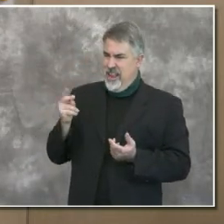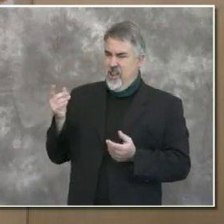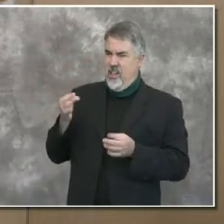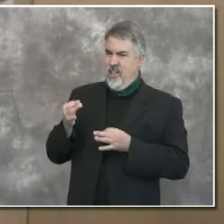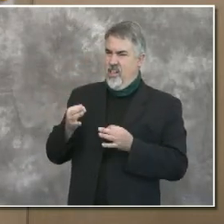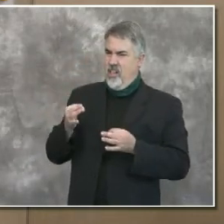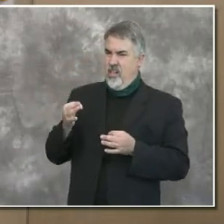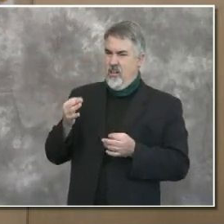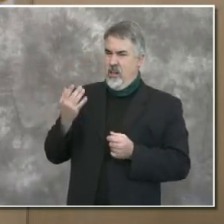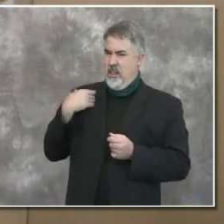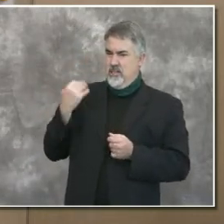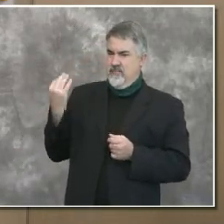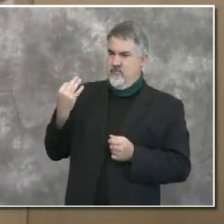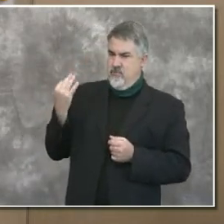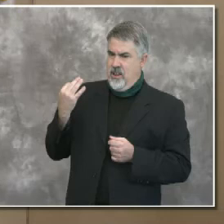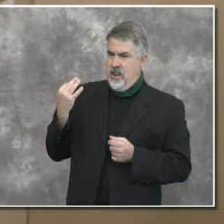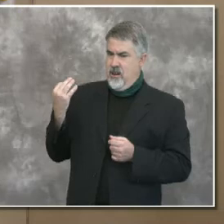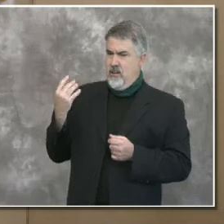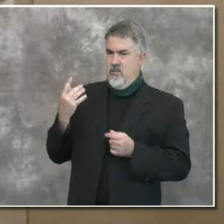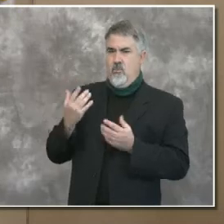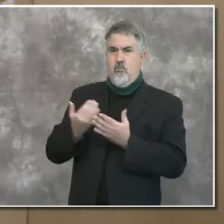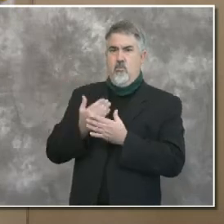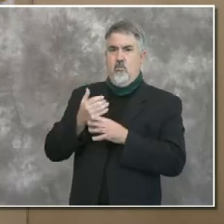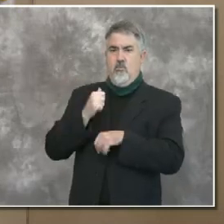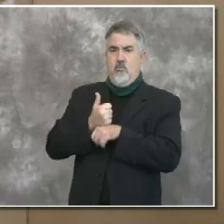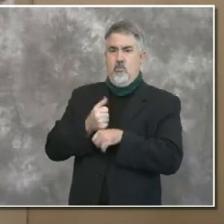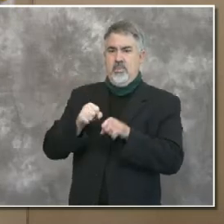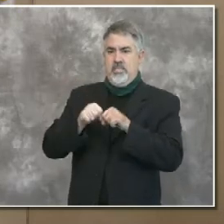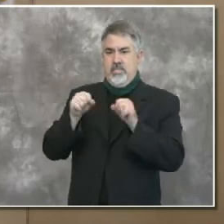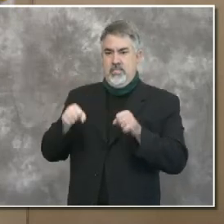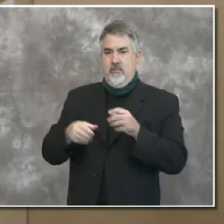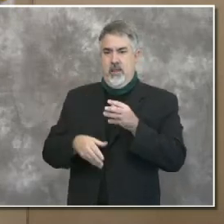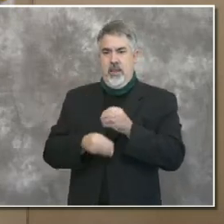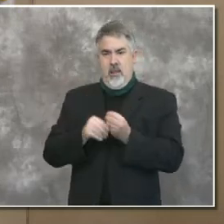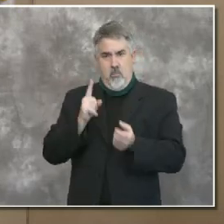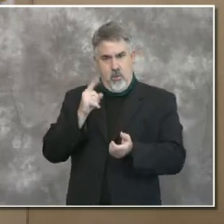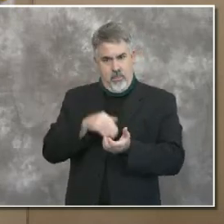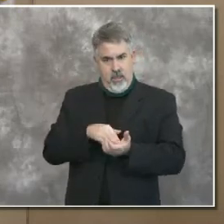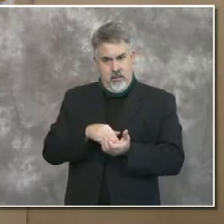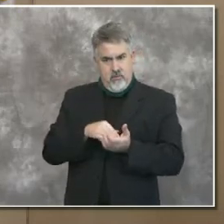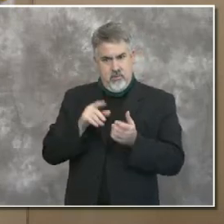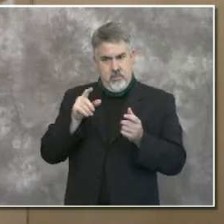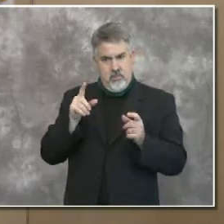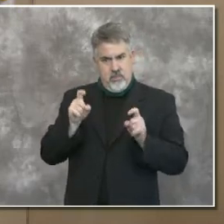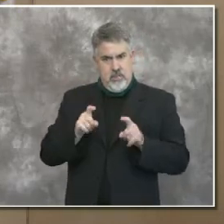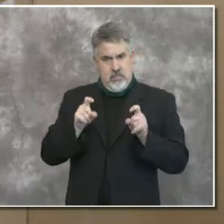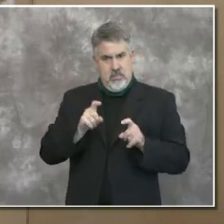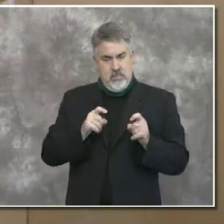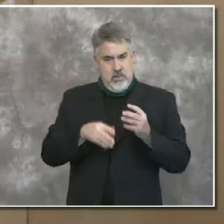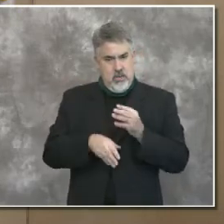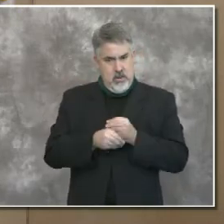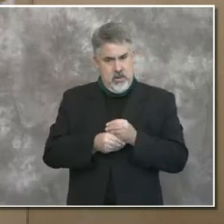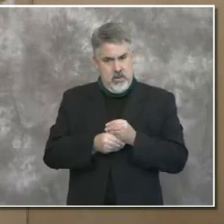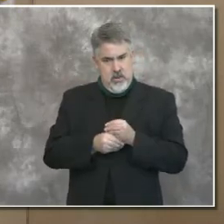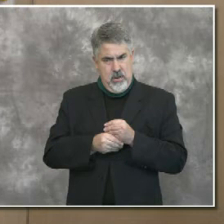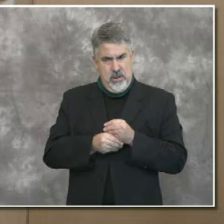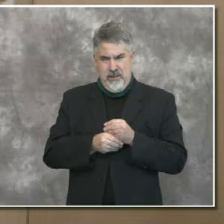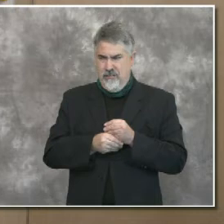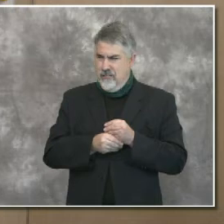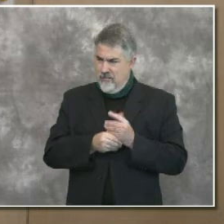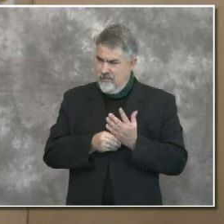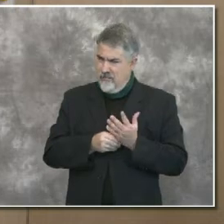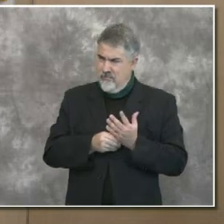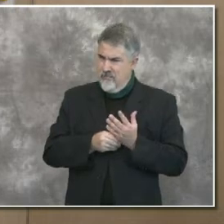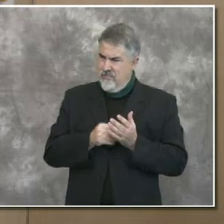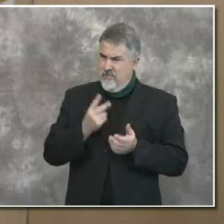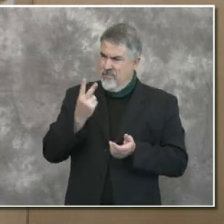Friday. My understanding is that added 1,000 additional tests to the capacity, and so that would be